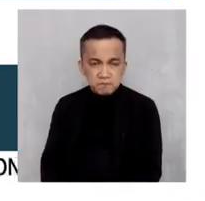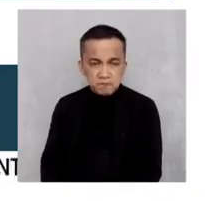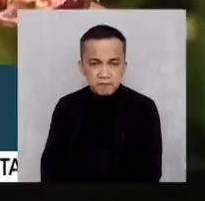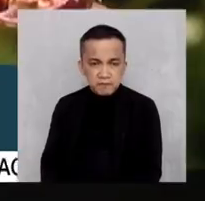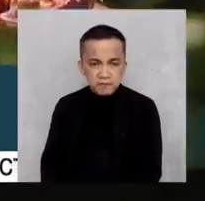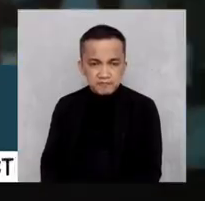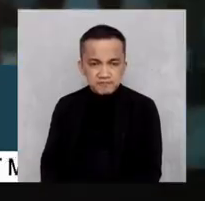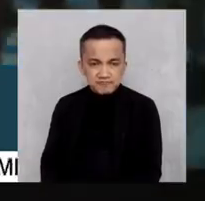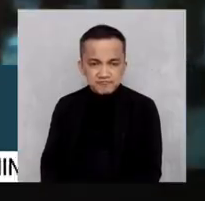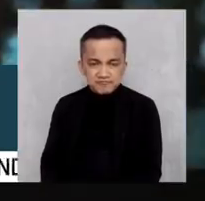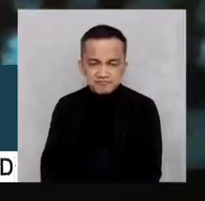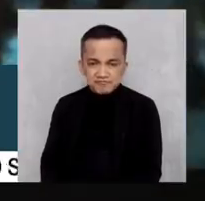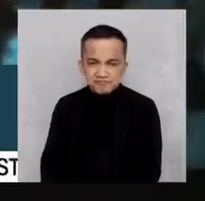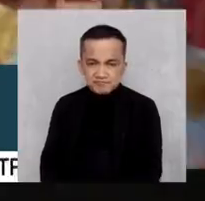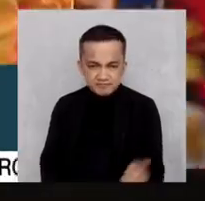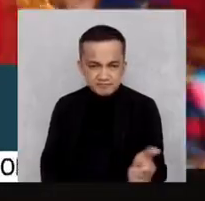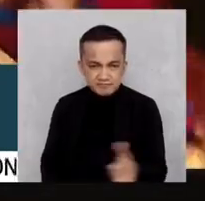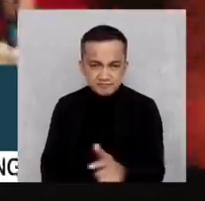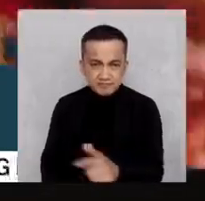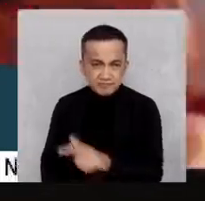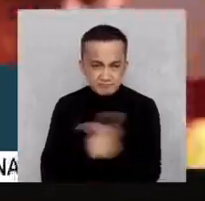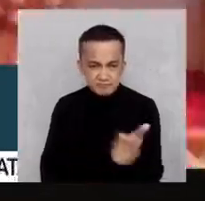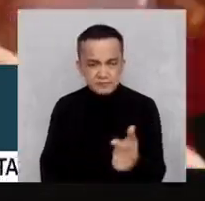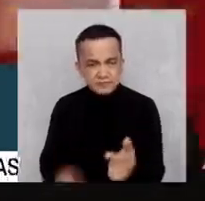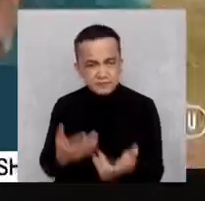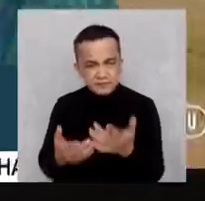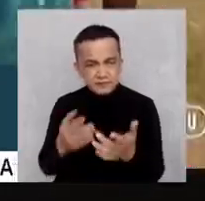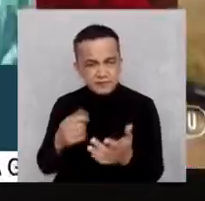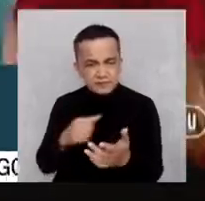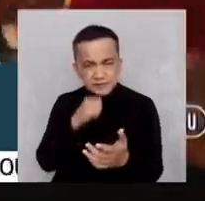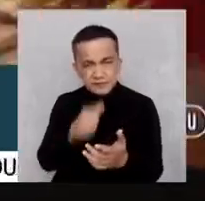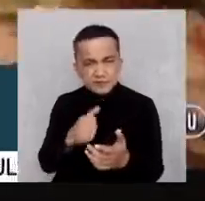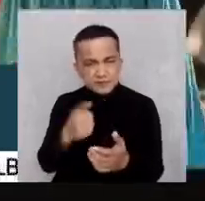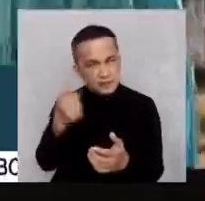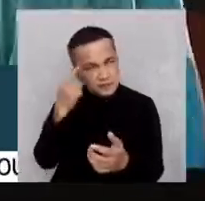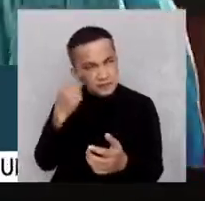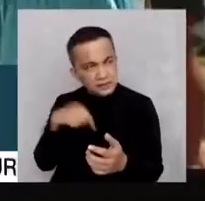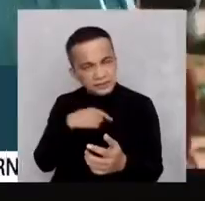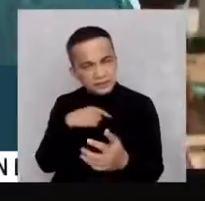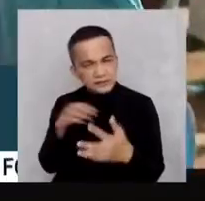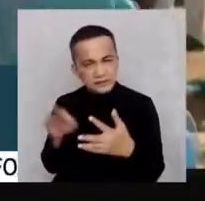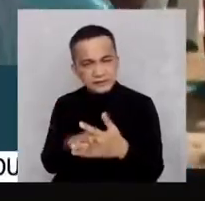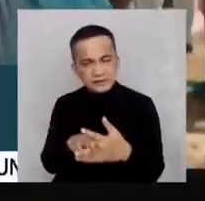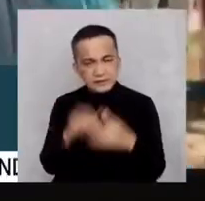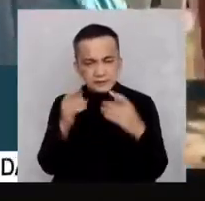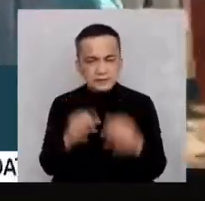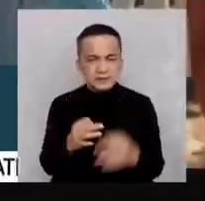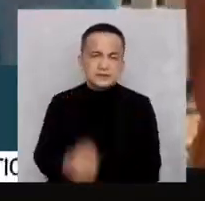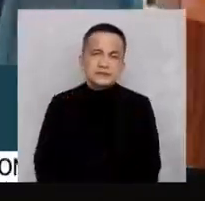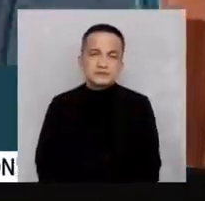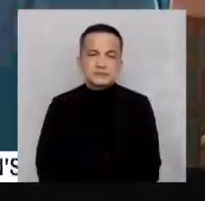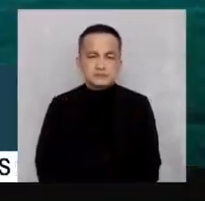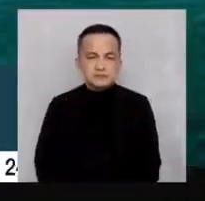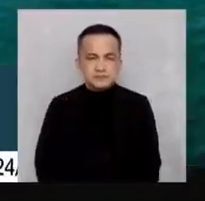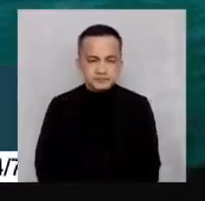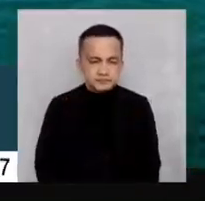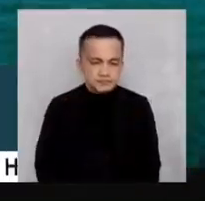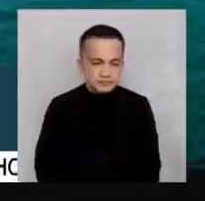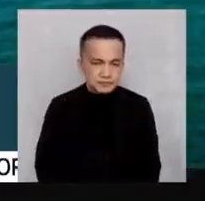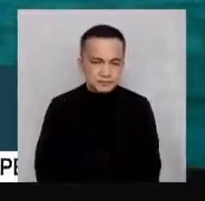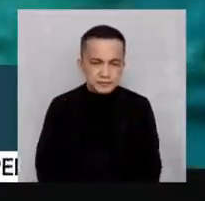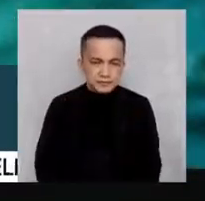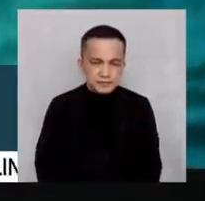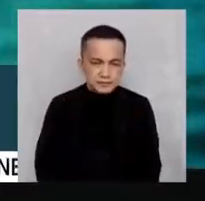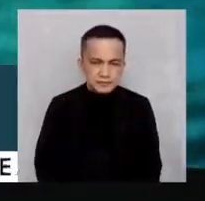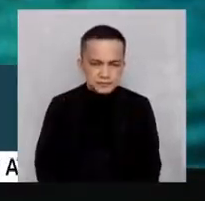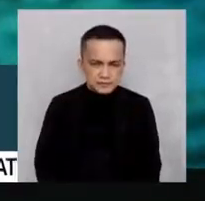Maybe not. That is why we are thinking of filing a resolution. Mm-hmm. The treatment... My appeal